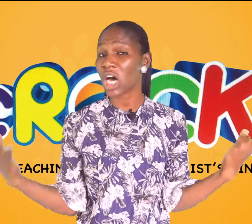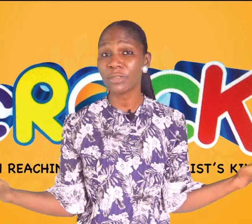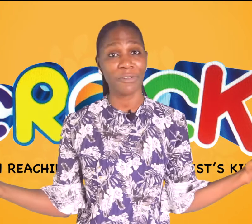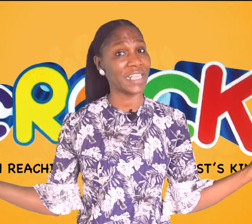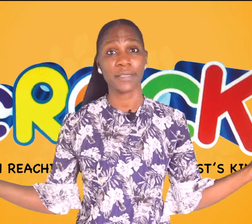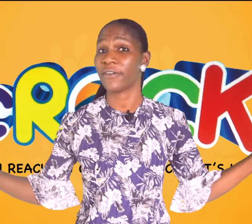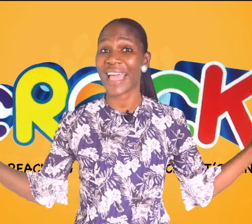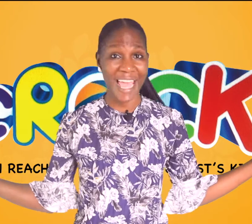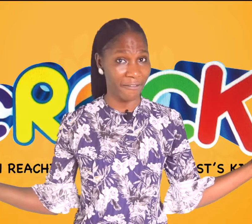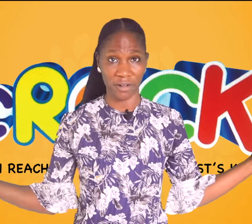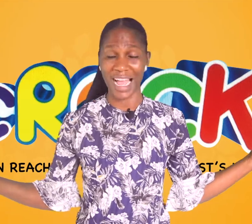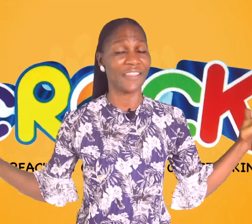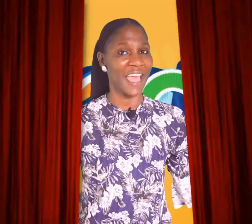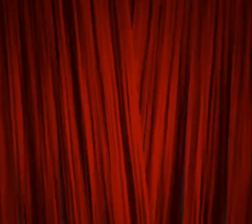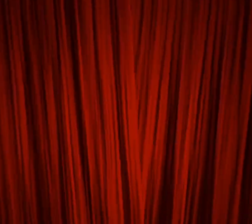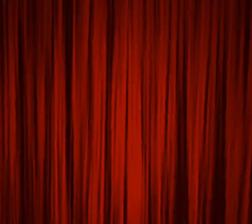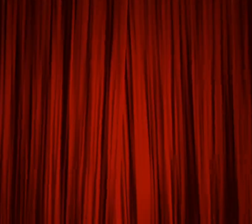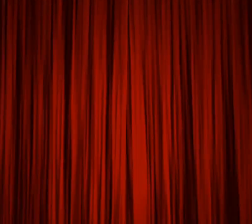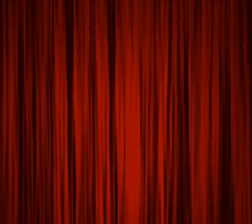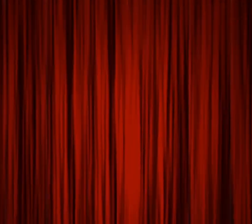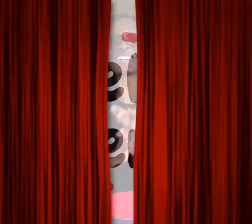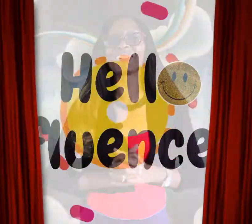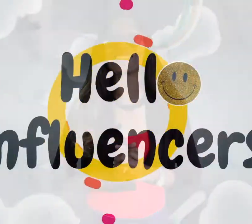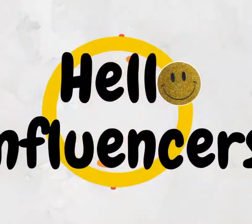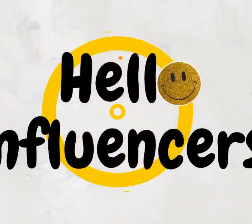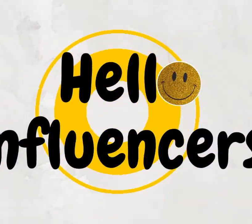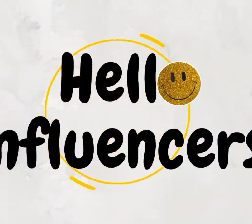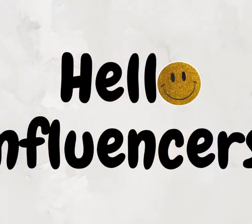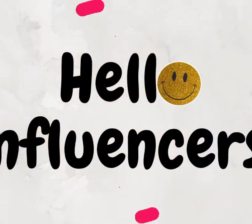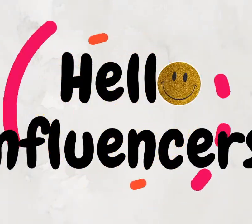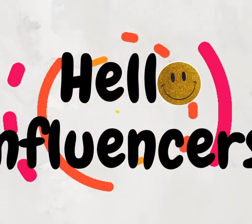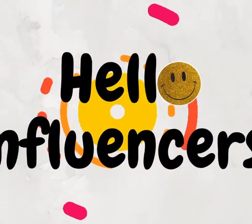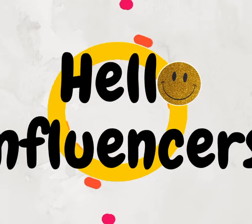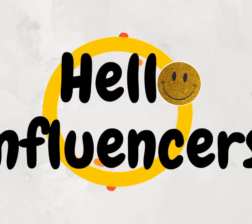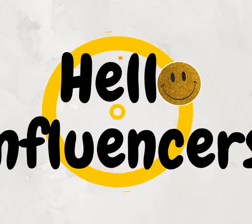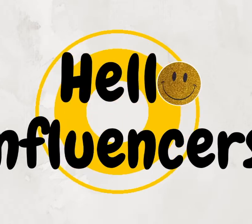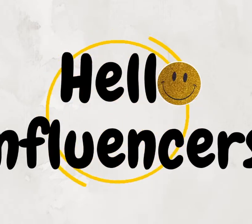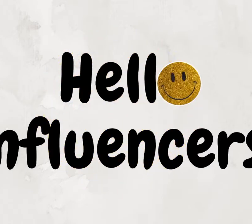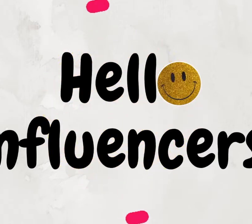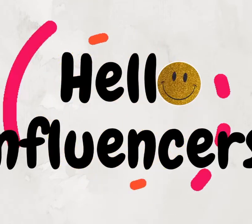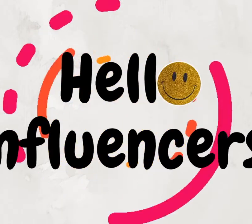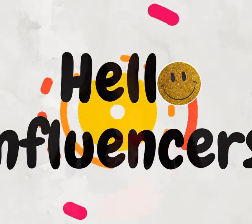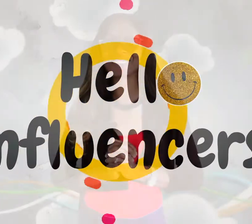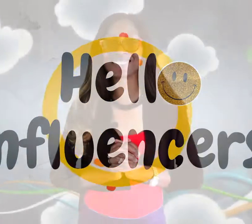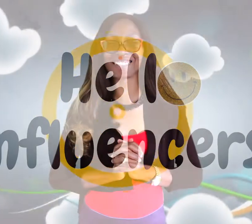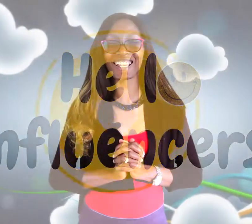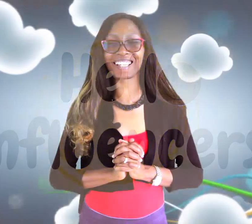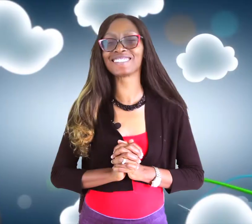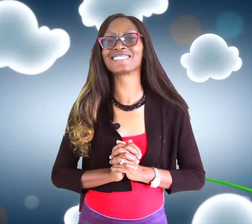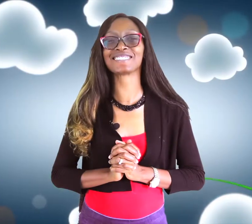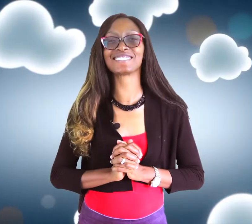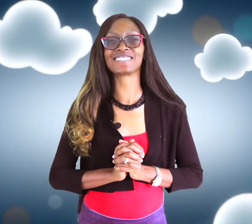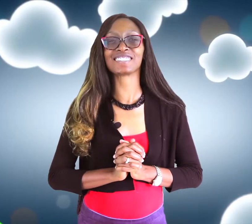Hallelujah! Our God reigns forever and ever. Hello, influencers for Christ. How are you